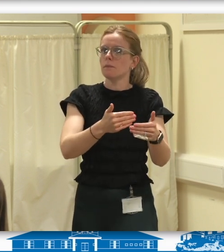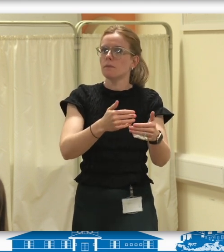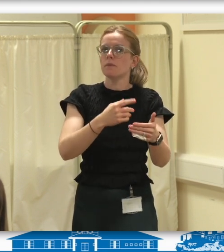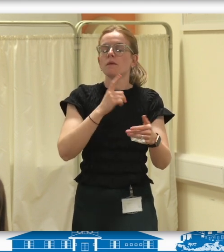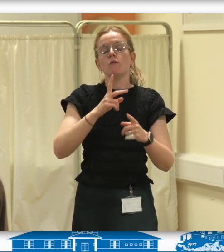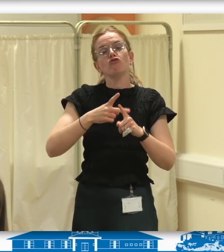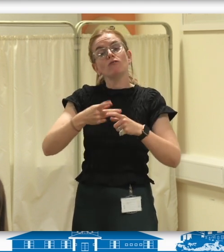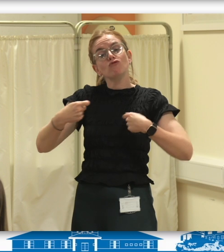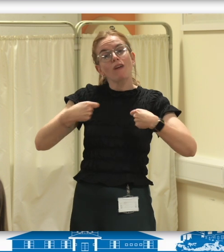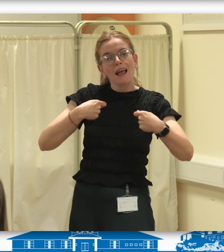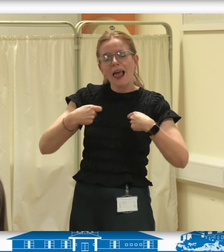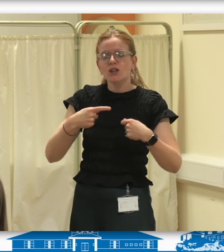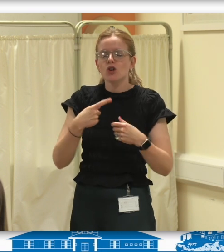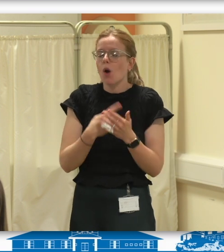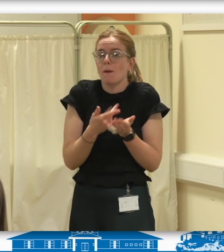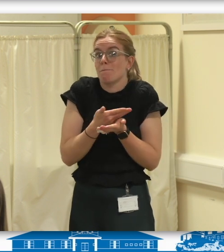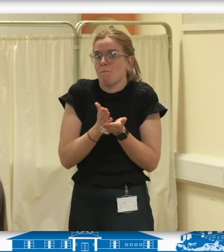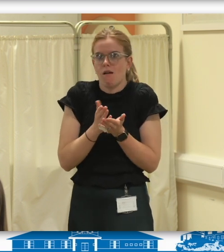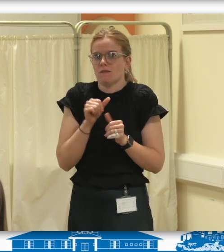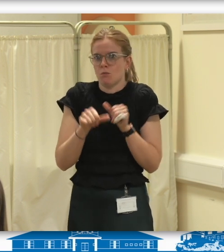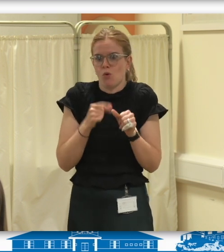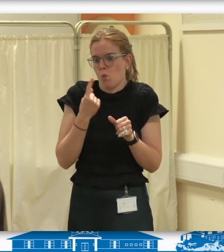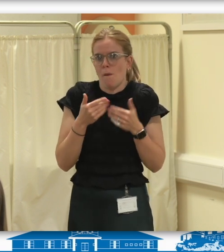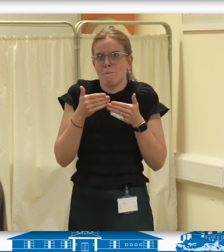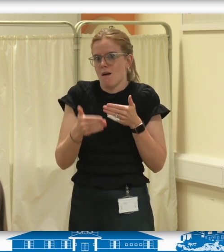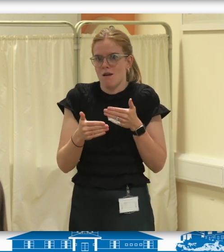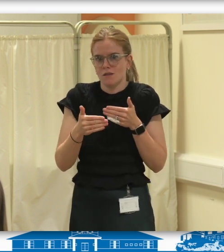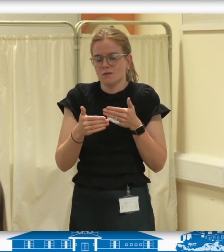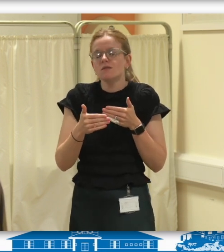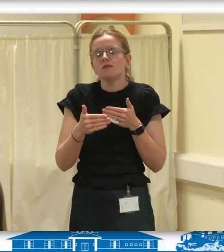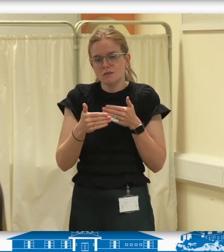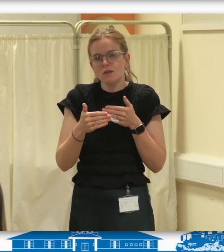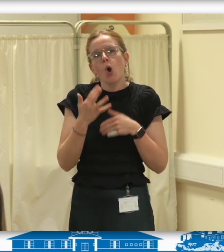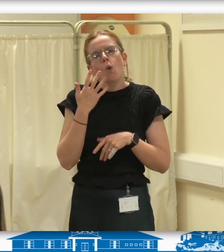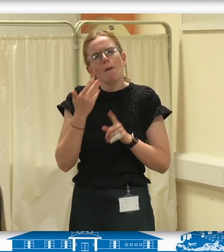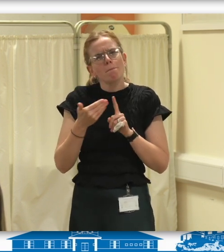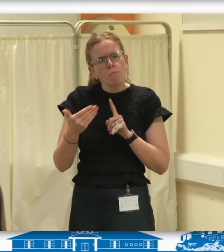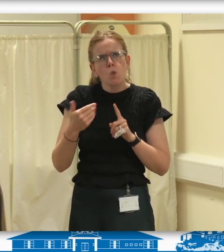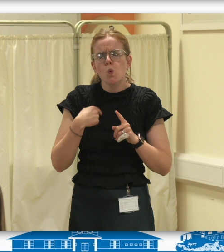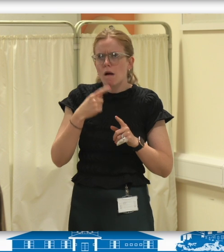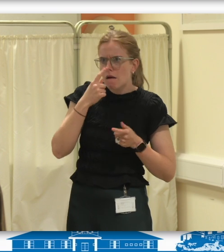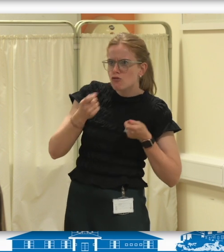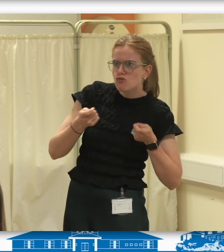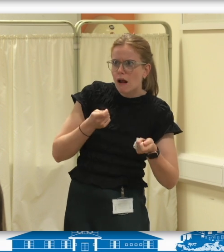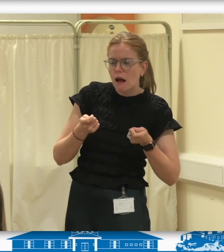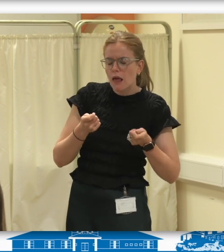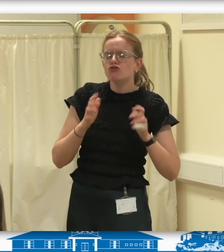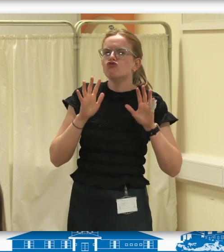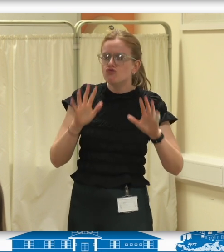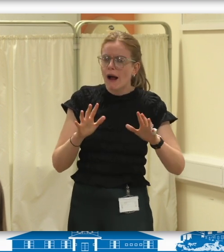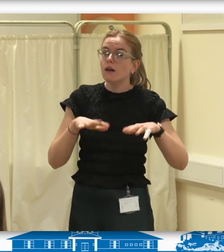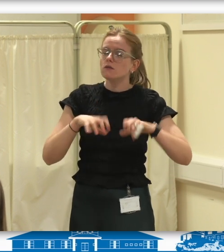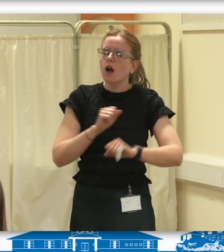of the process. It's the first part. Once we see signs of re-regulation, then we can start to very gradually